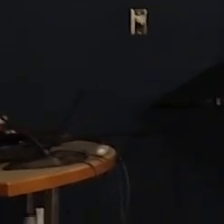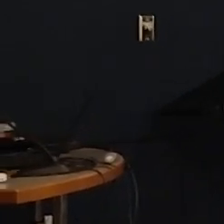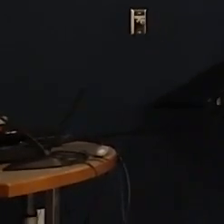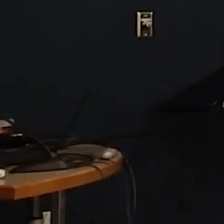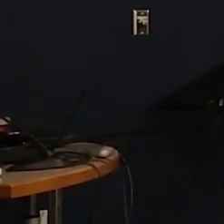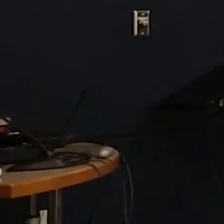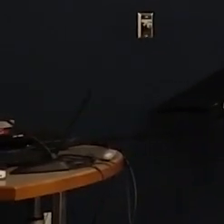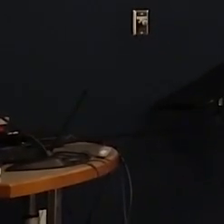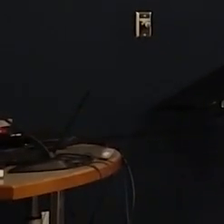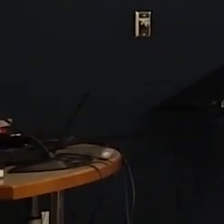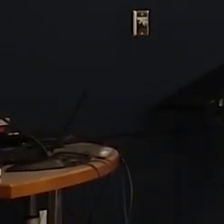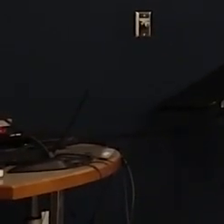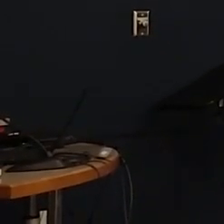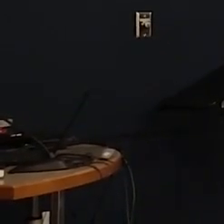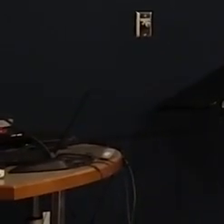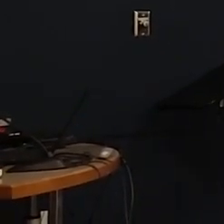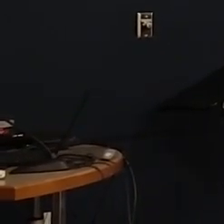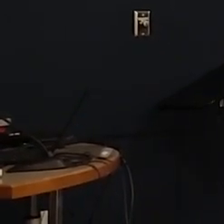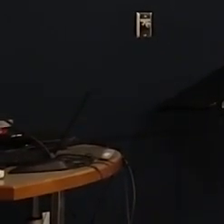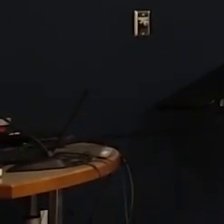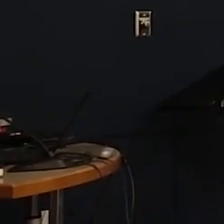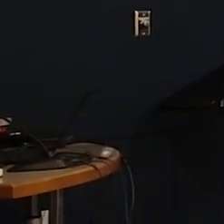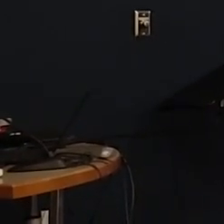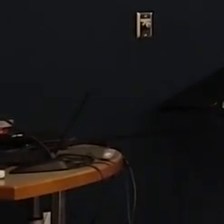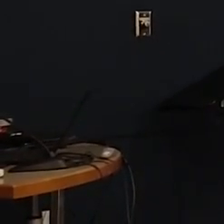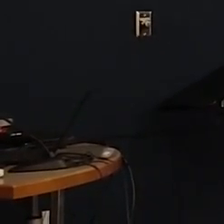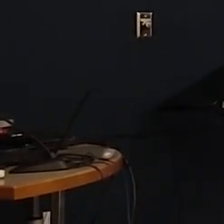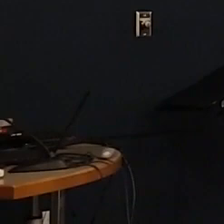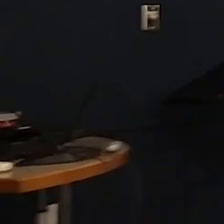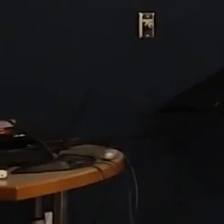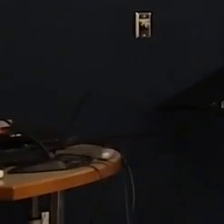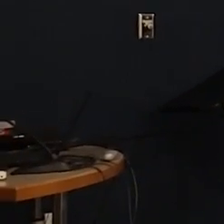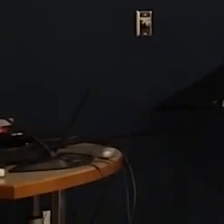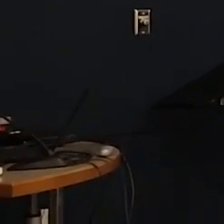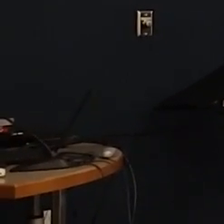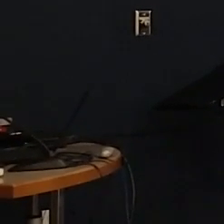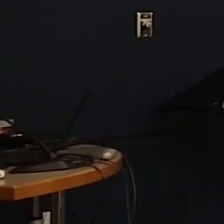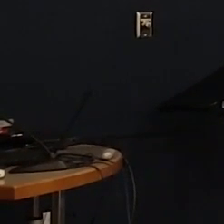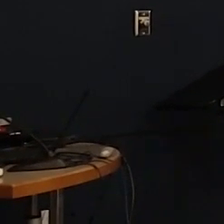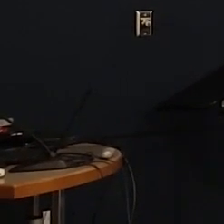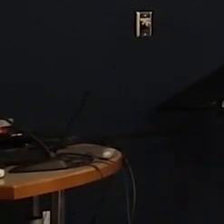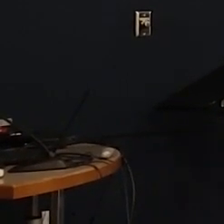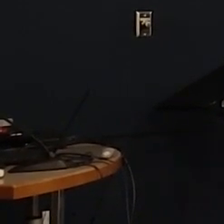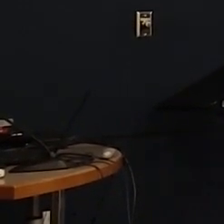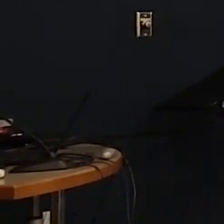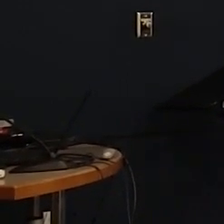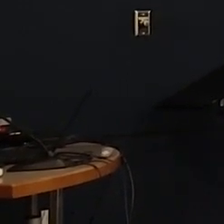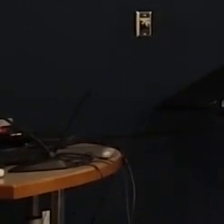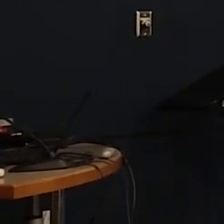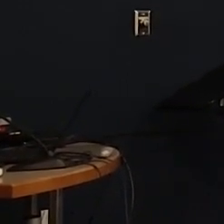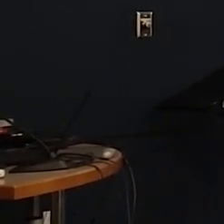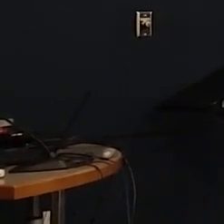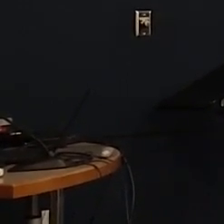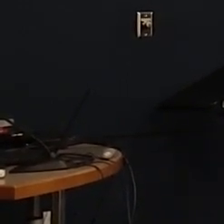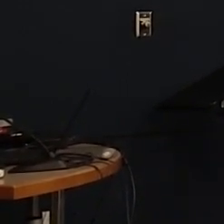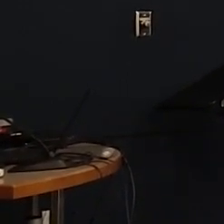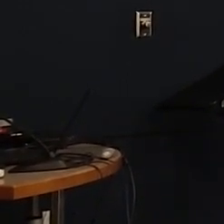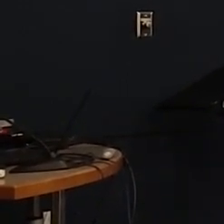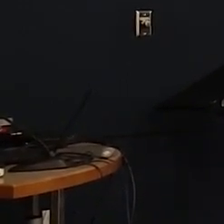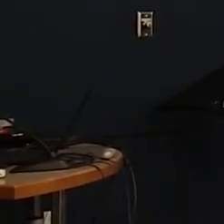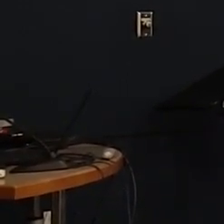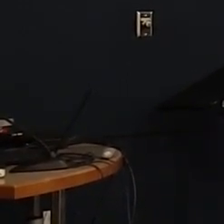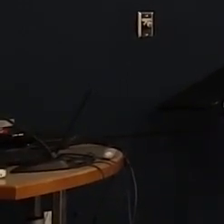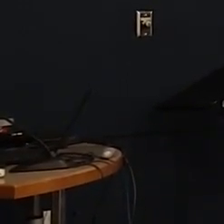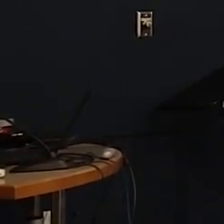Coalition is a nonprofit consumer and environmental advocacy organization. We are not a state government